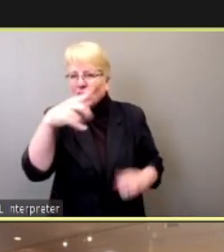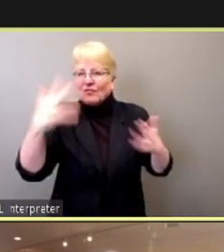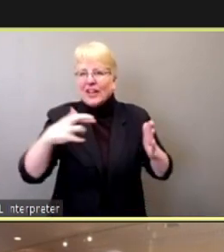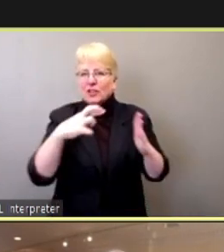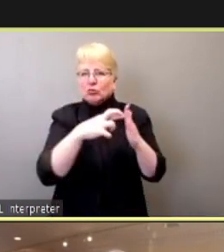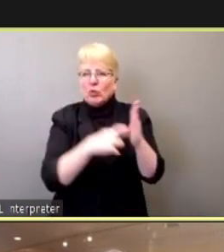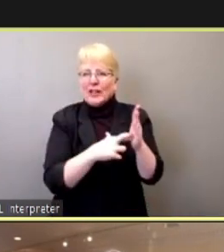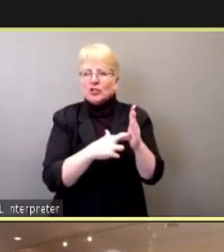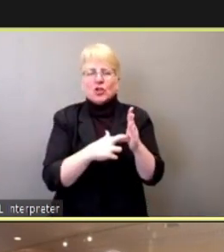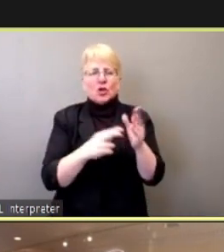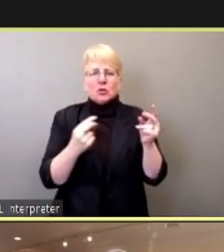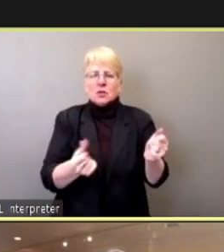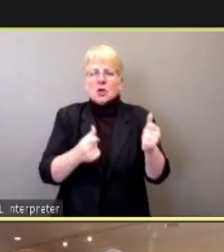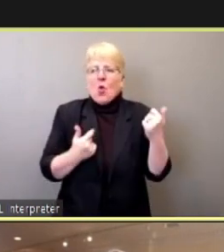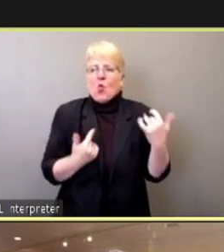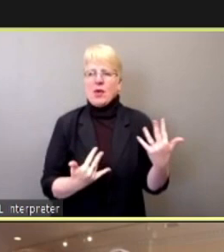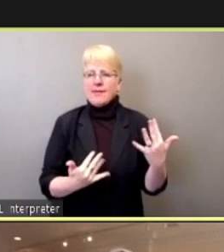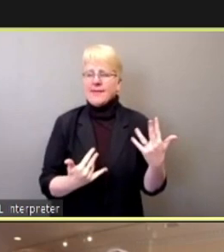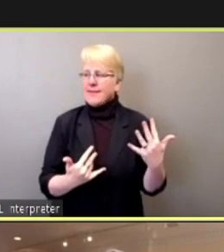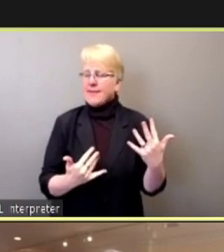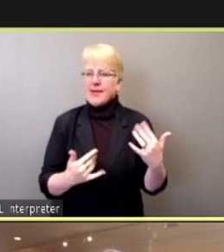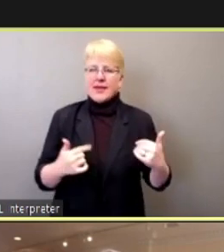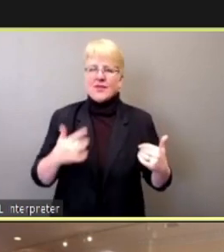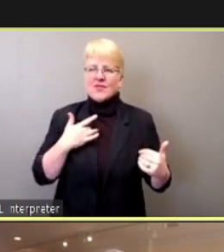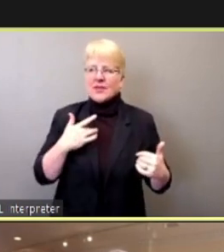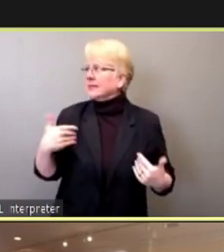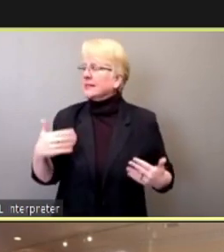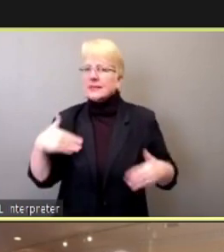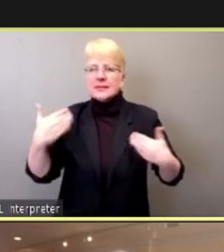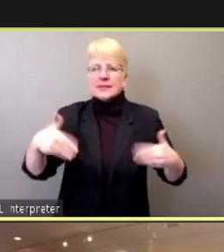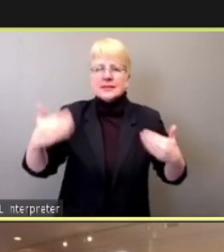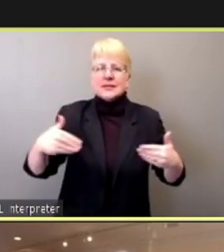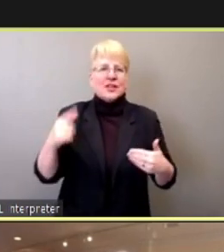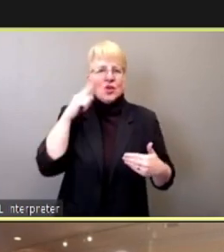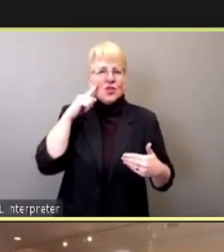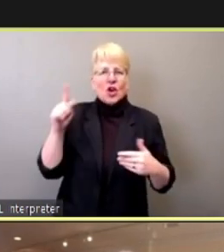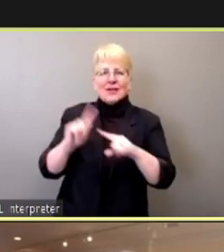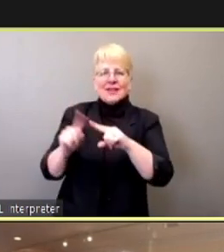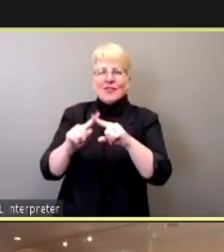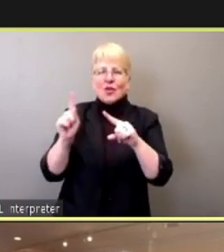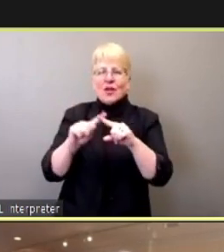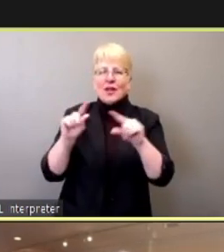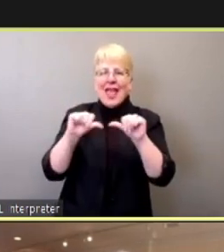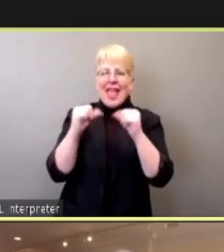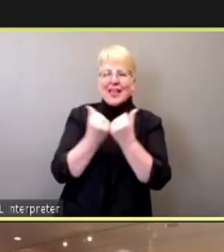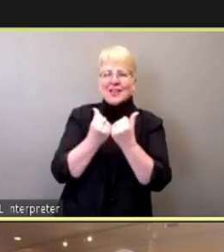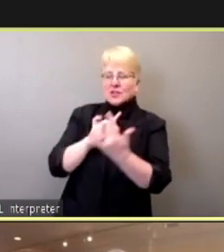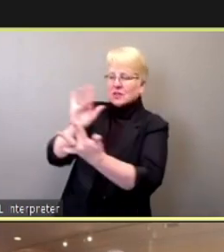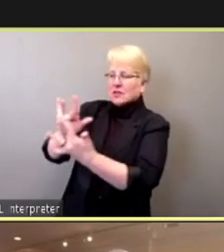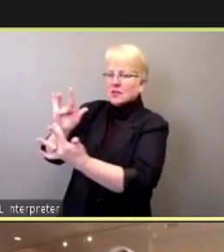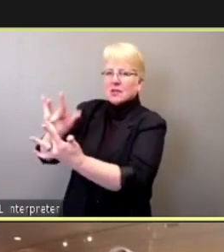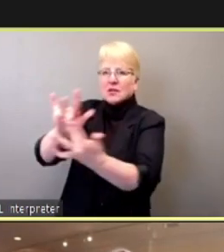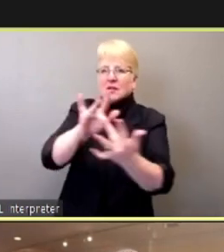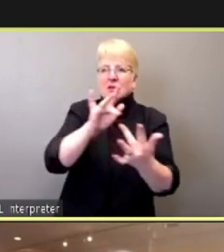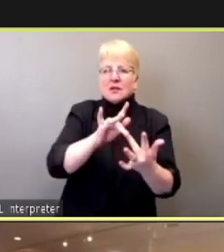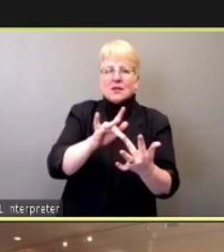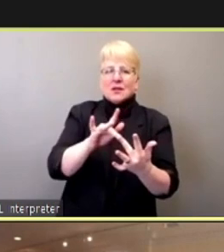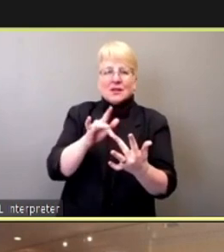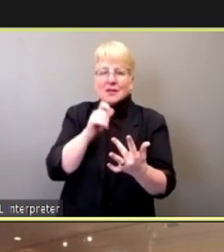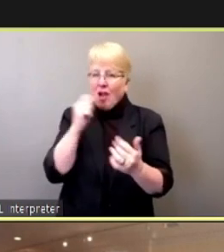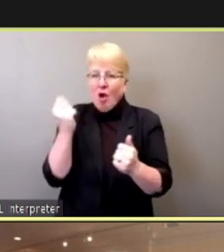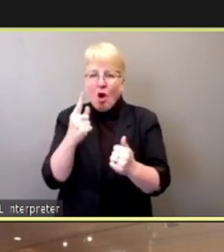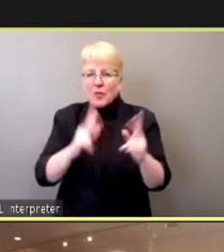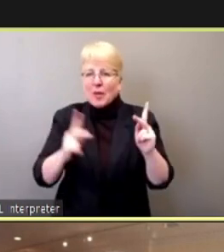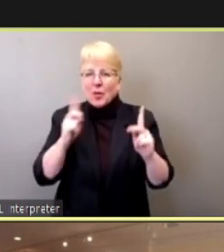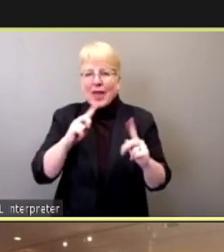immediately. You got contacted by any of our partners like Aging, because not everybody has the ability to get online to access